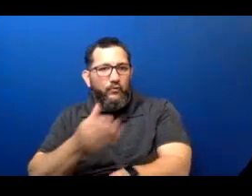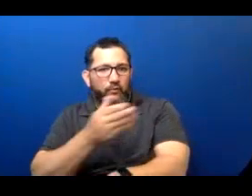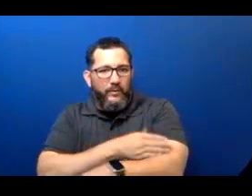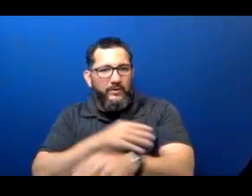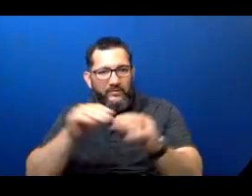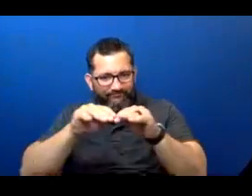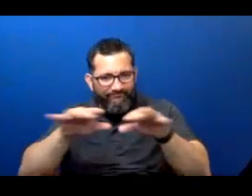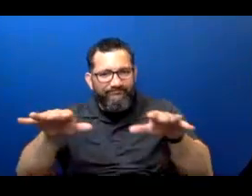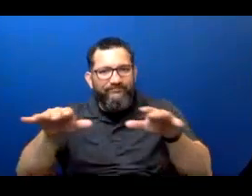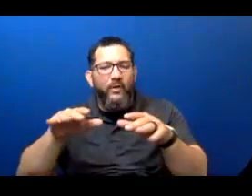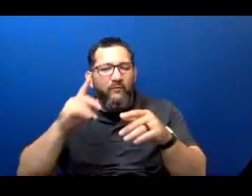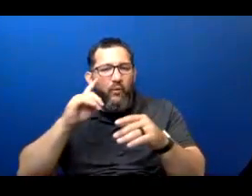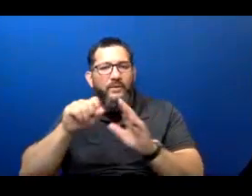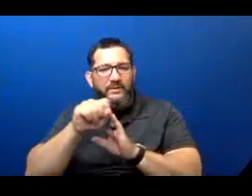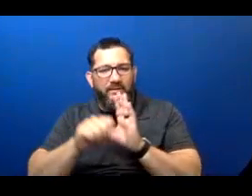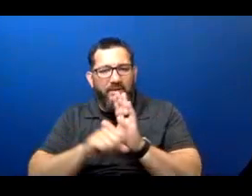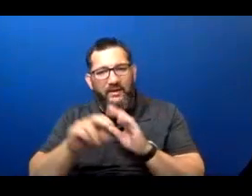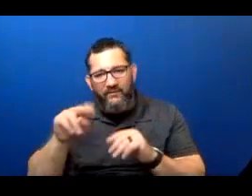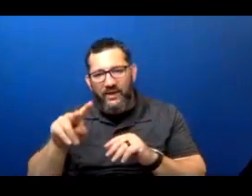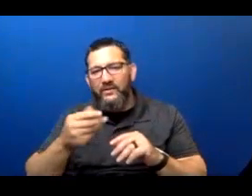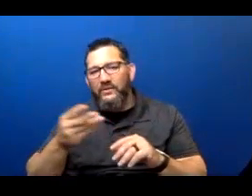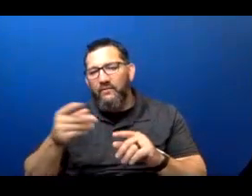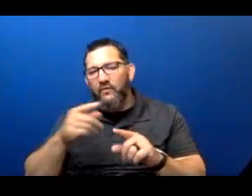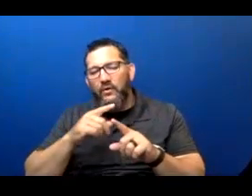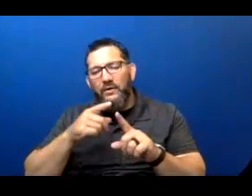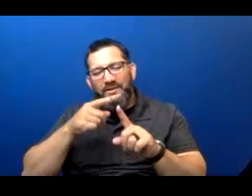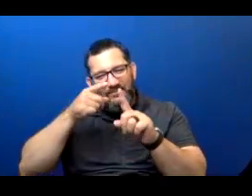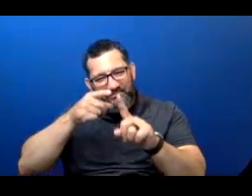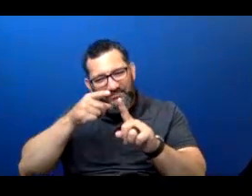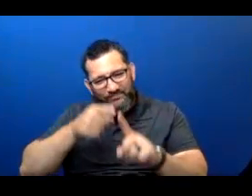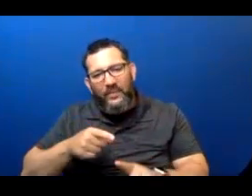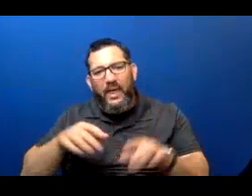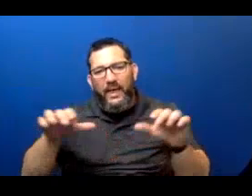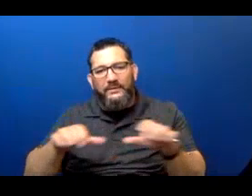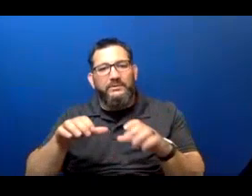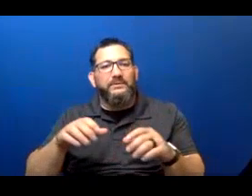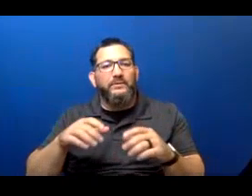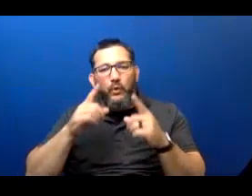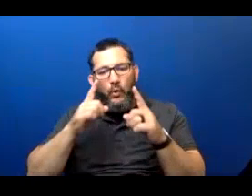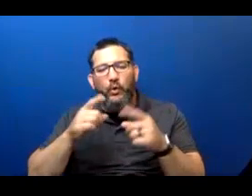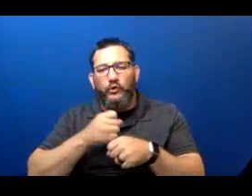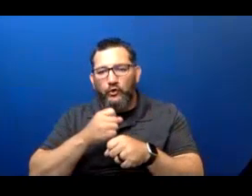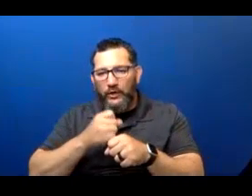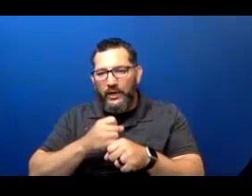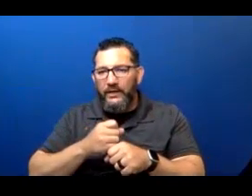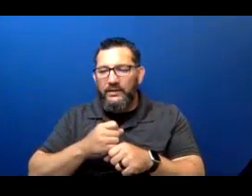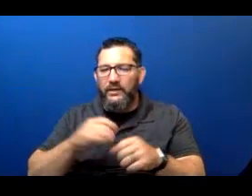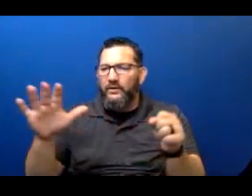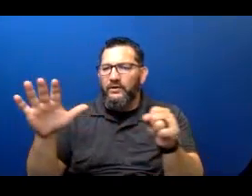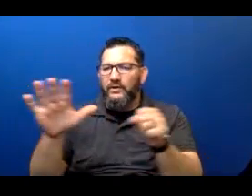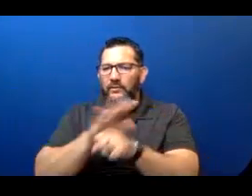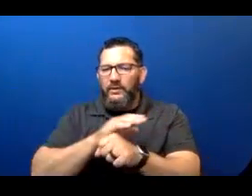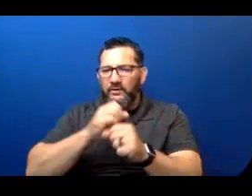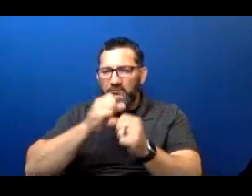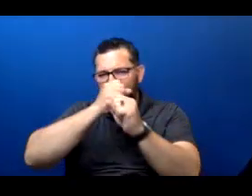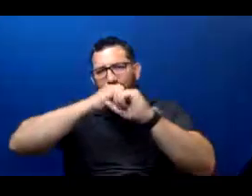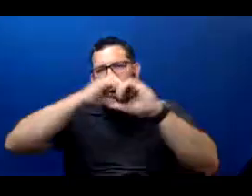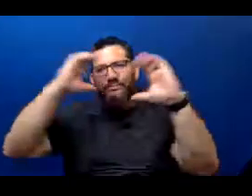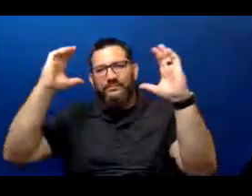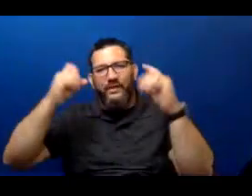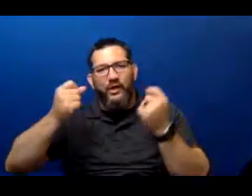part of this project, several key actions were taken to build a comprehensive understanding of immunization access